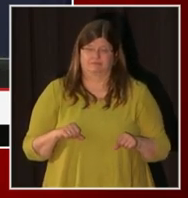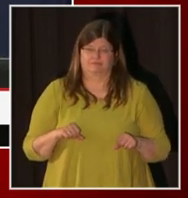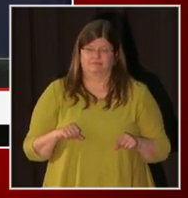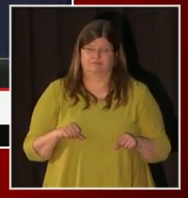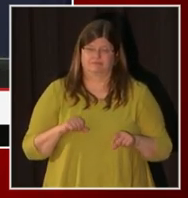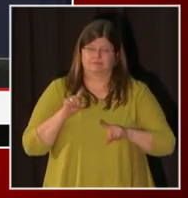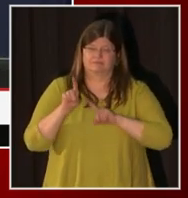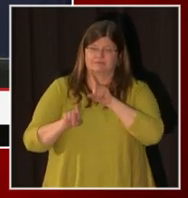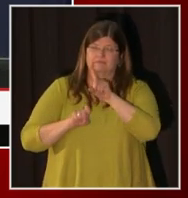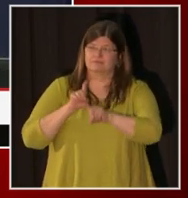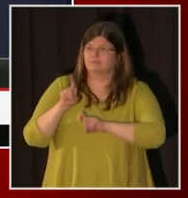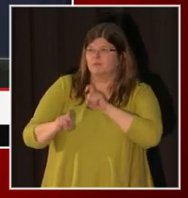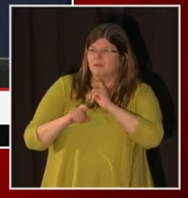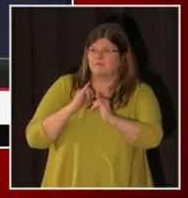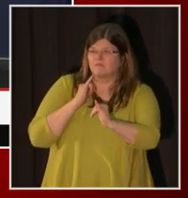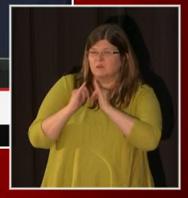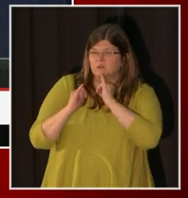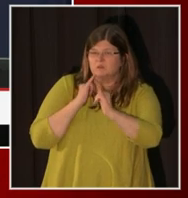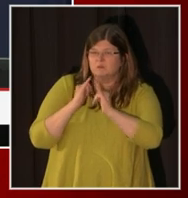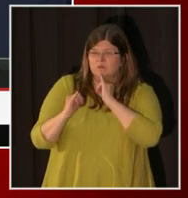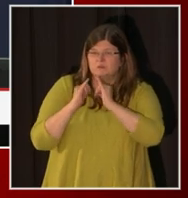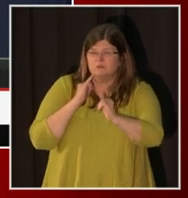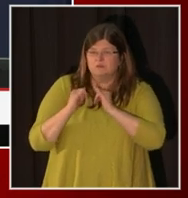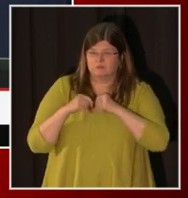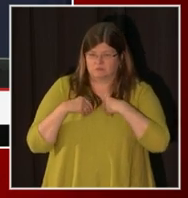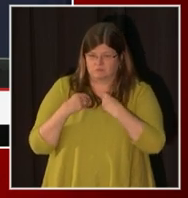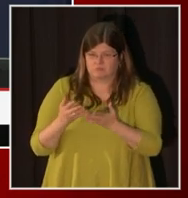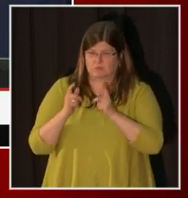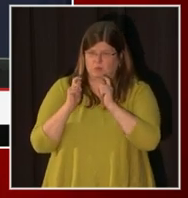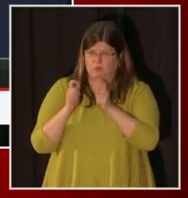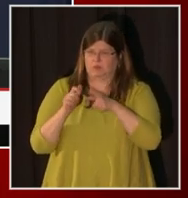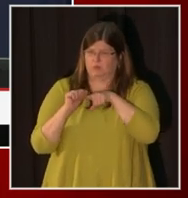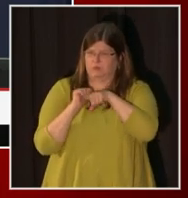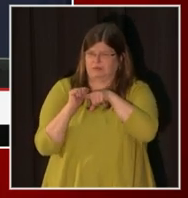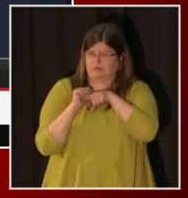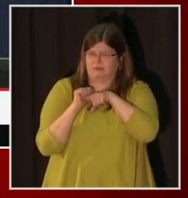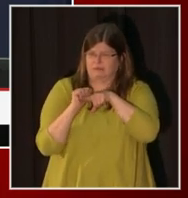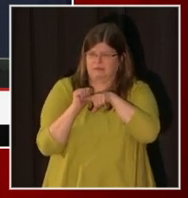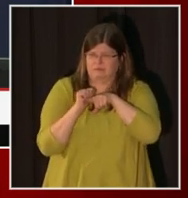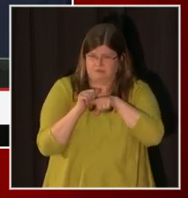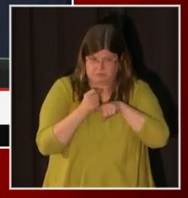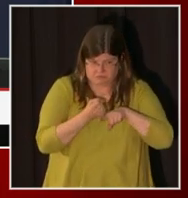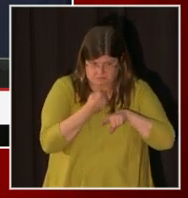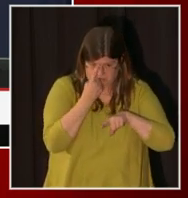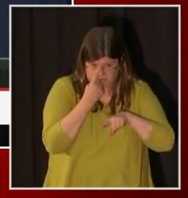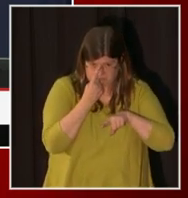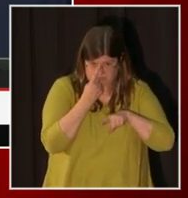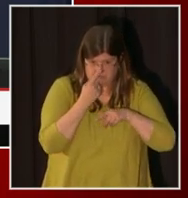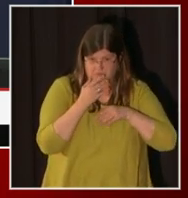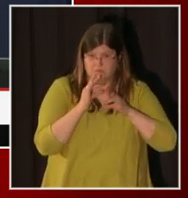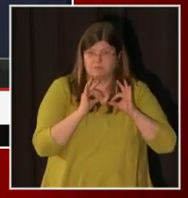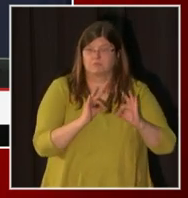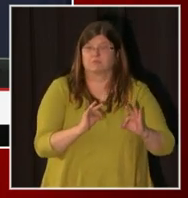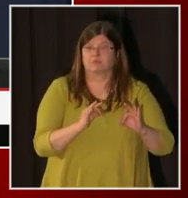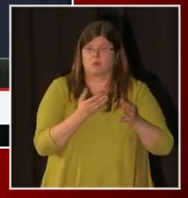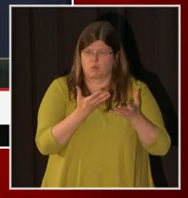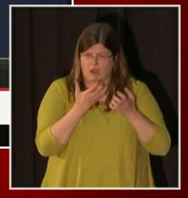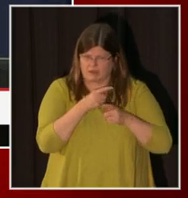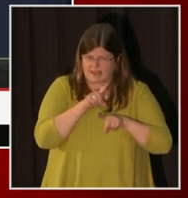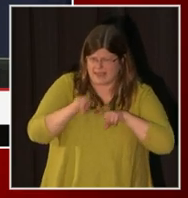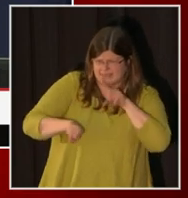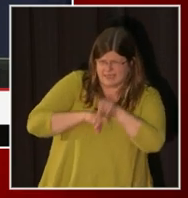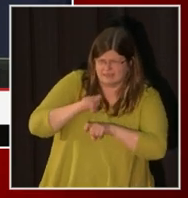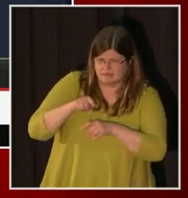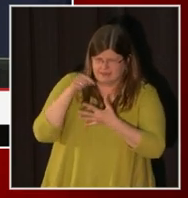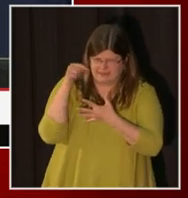interviews, we can provide just-in-time training to help them understand what the script looks like when we're conducting the interviews. Then we'll have some